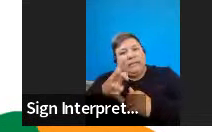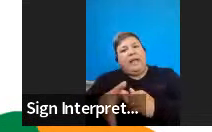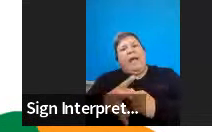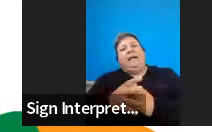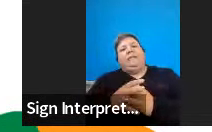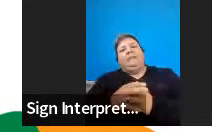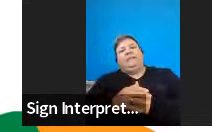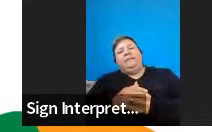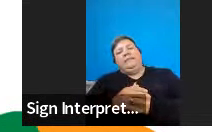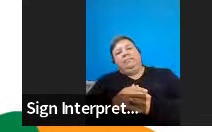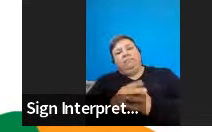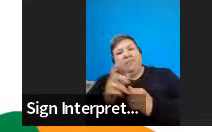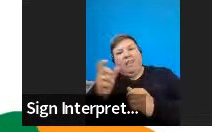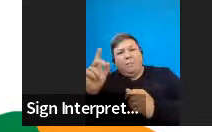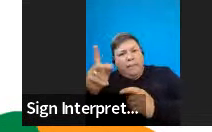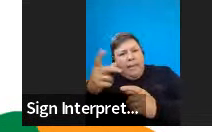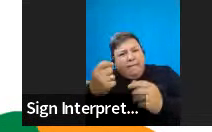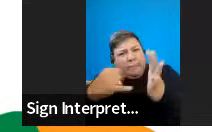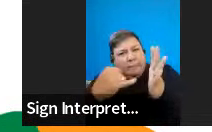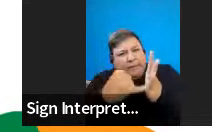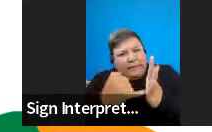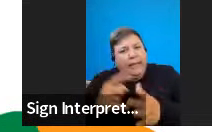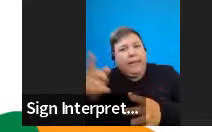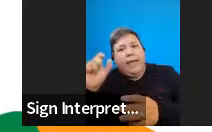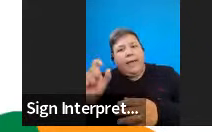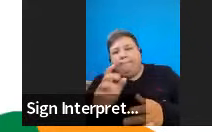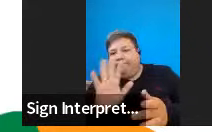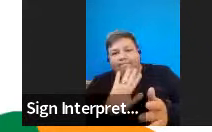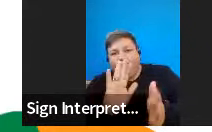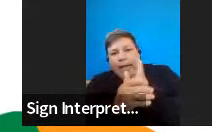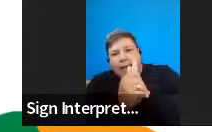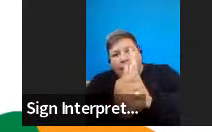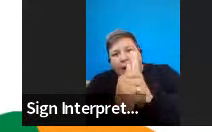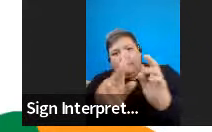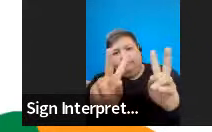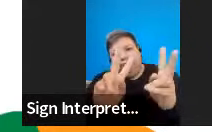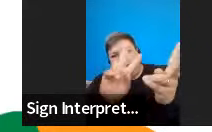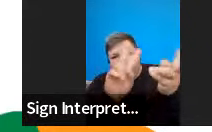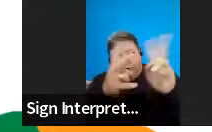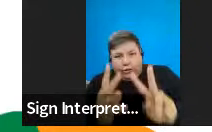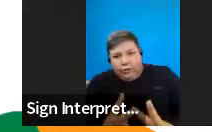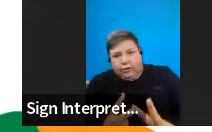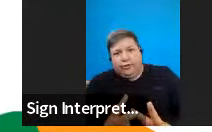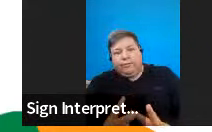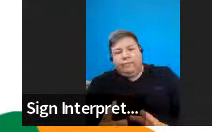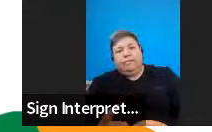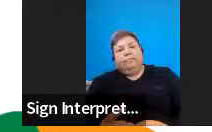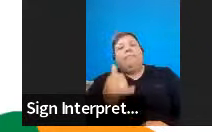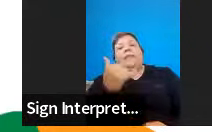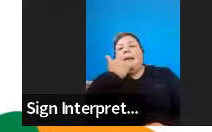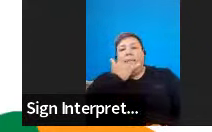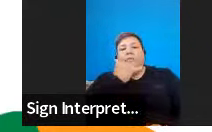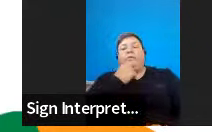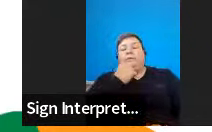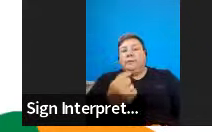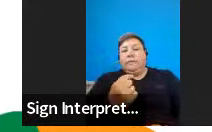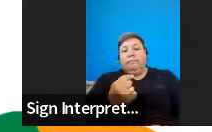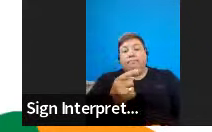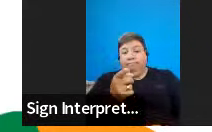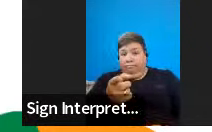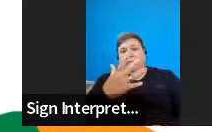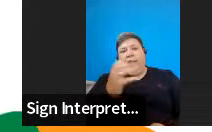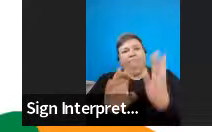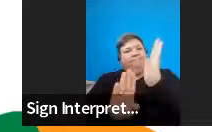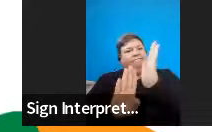could make, and also guide where there's guidance required. So I'm happy also to say that that exercise was